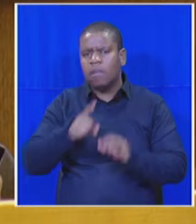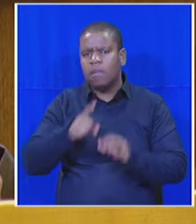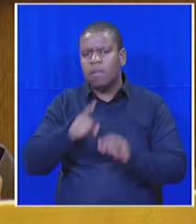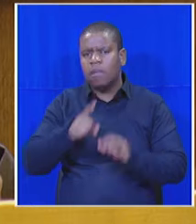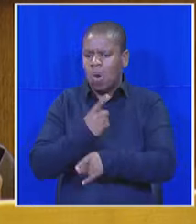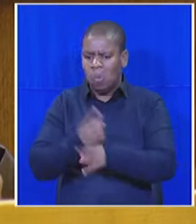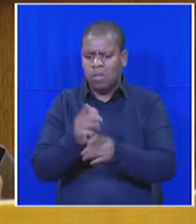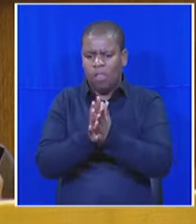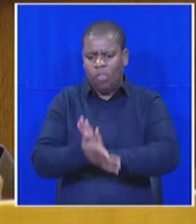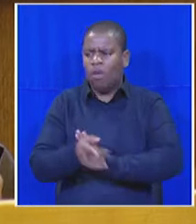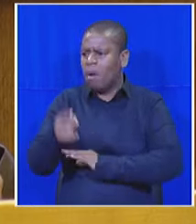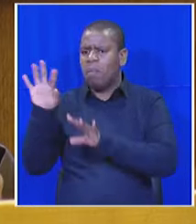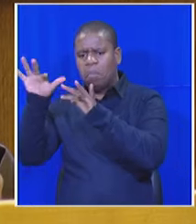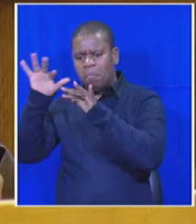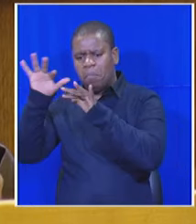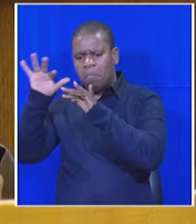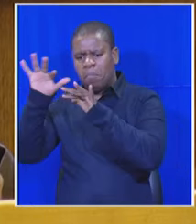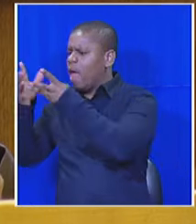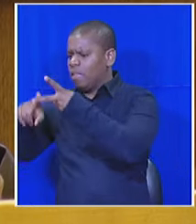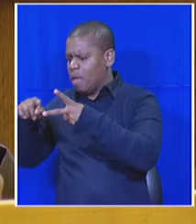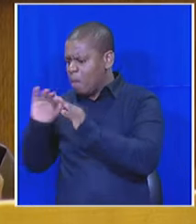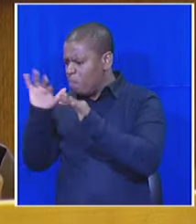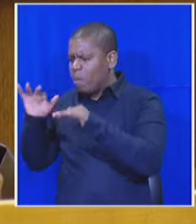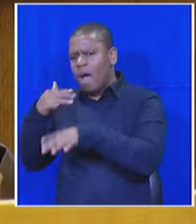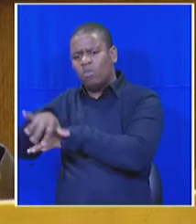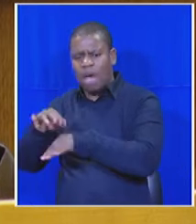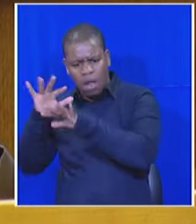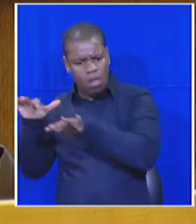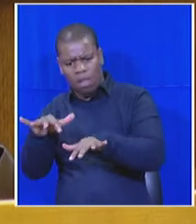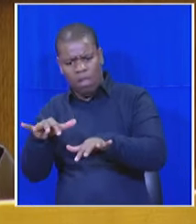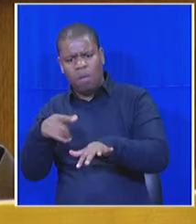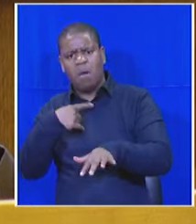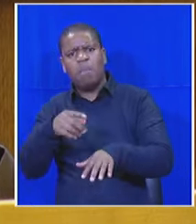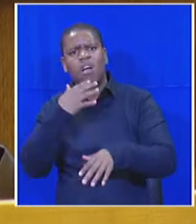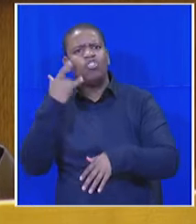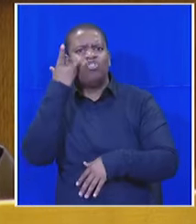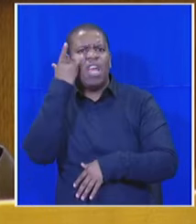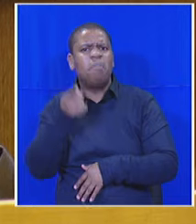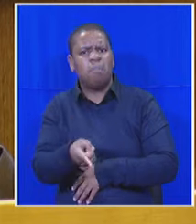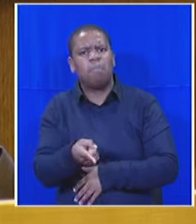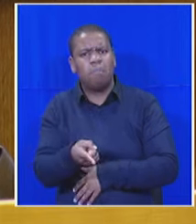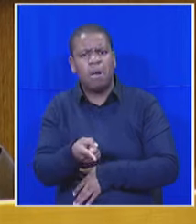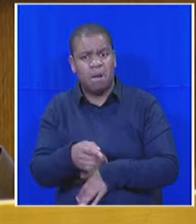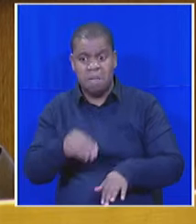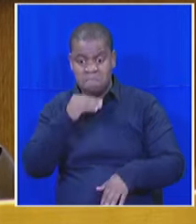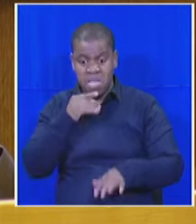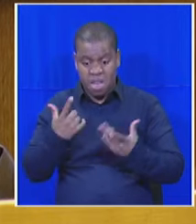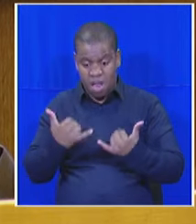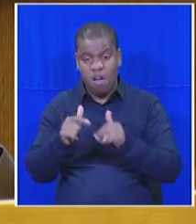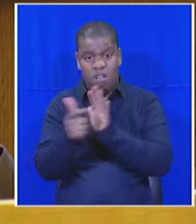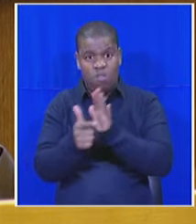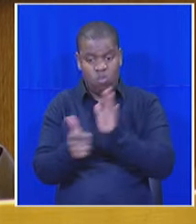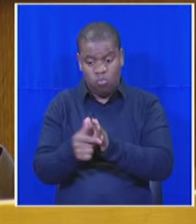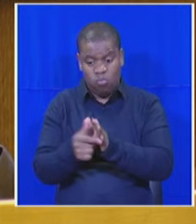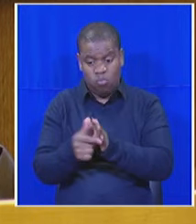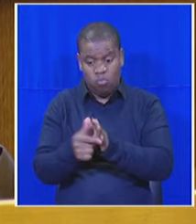harm in the eyes of the world, causing investor confidence to be shaken. Our conduct is taking away our time for making law,